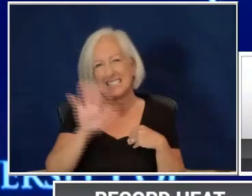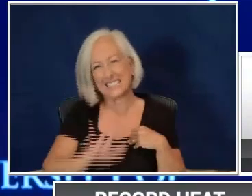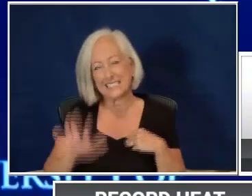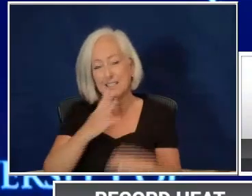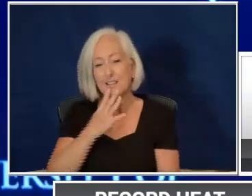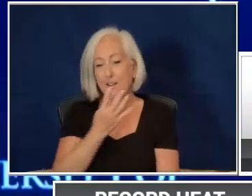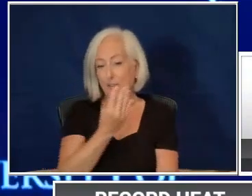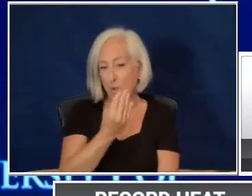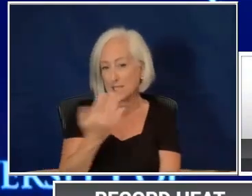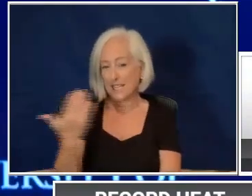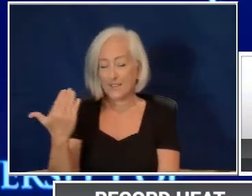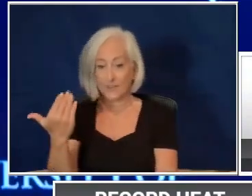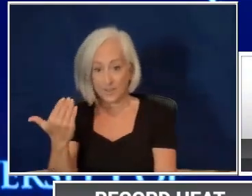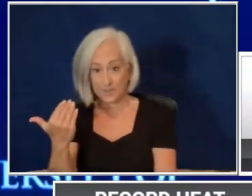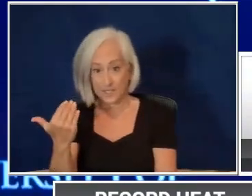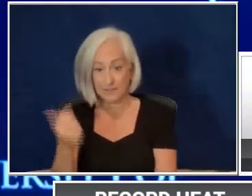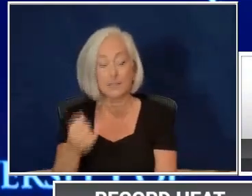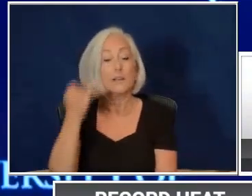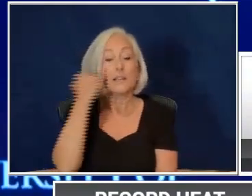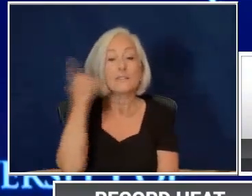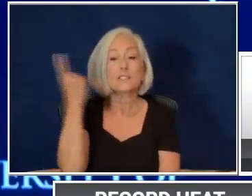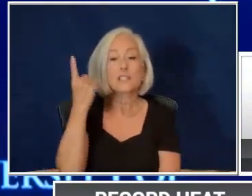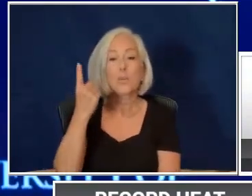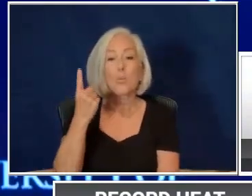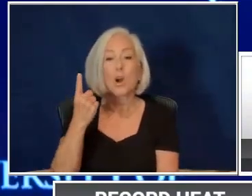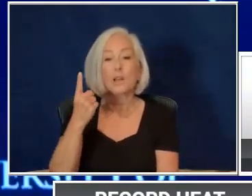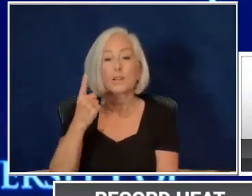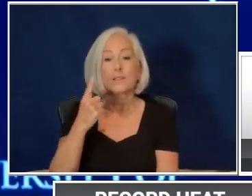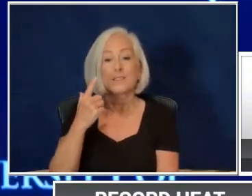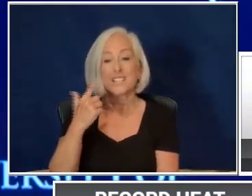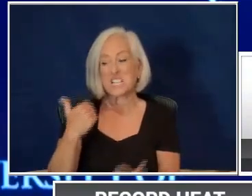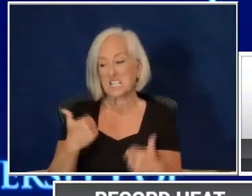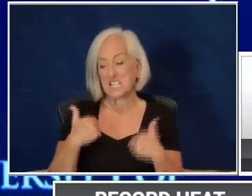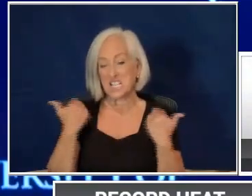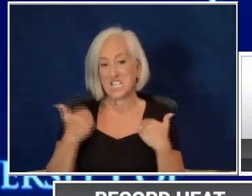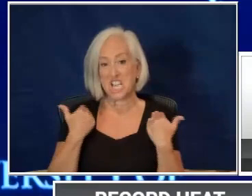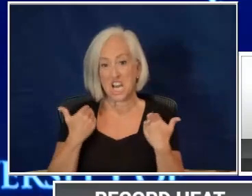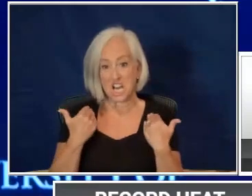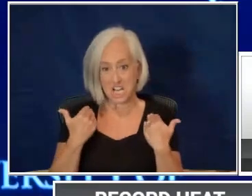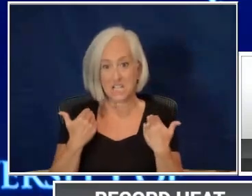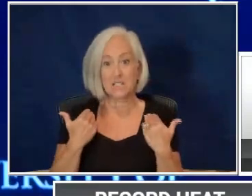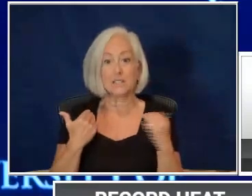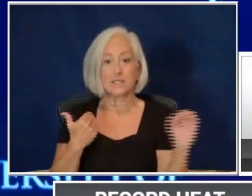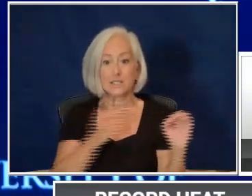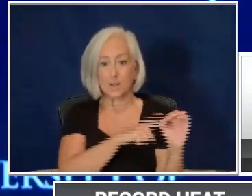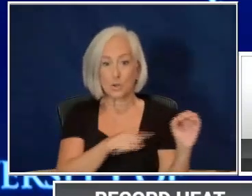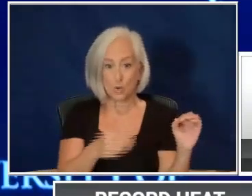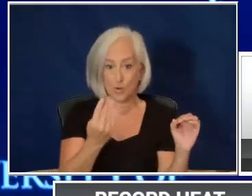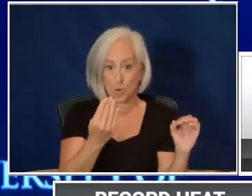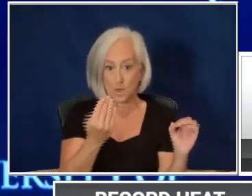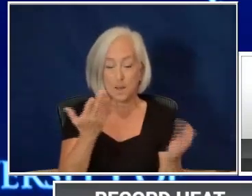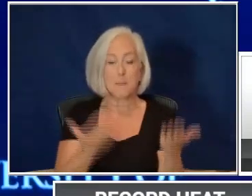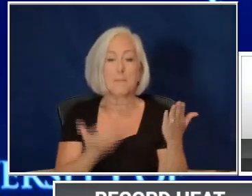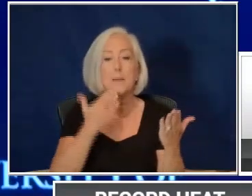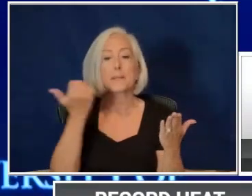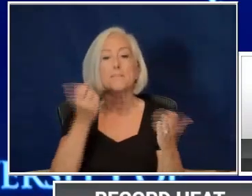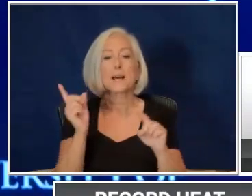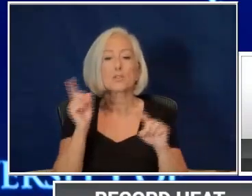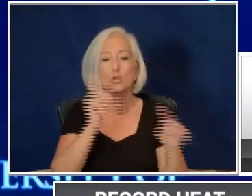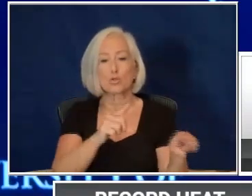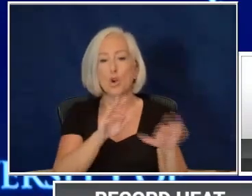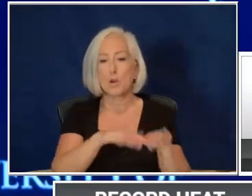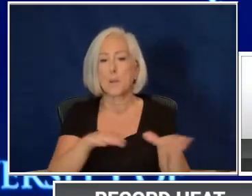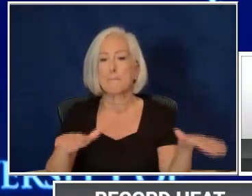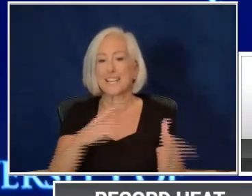old. If you're much younger than that, it probably makes more sense to be in a pediatric rehabilitation unit where they can also